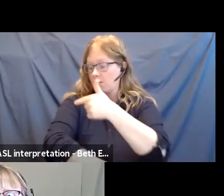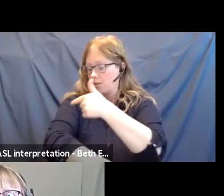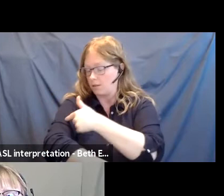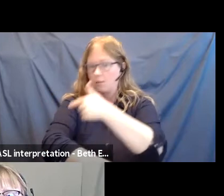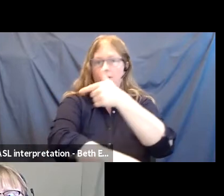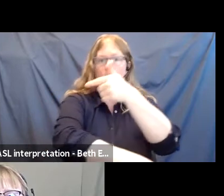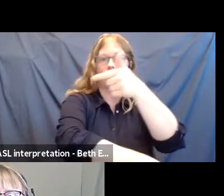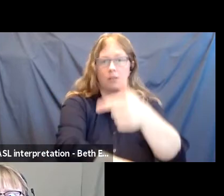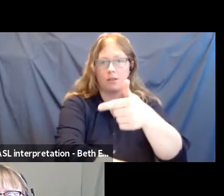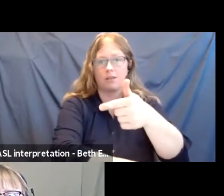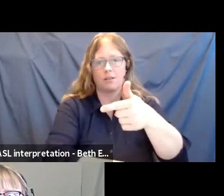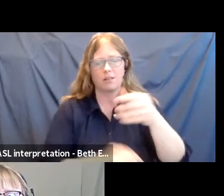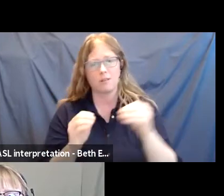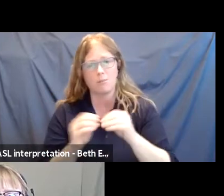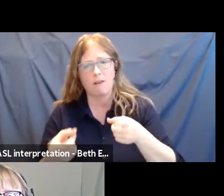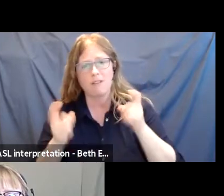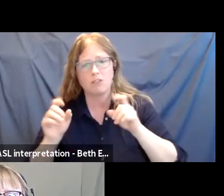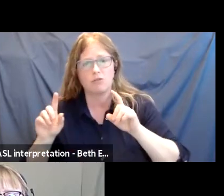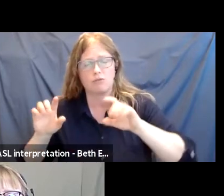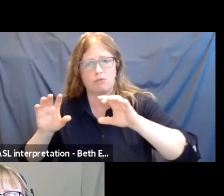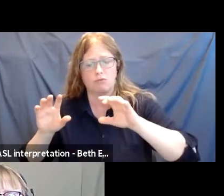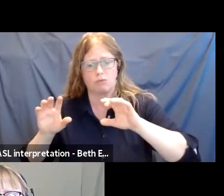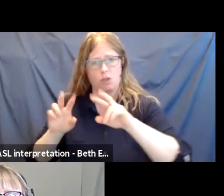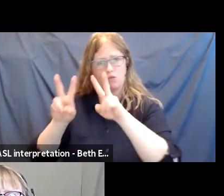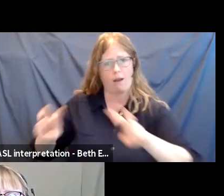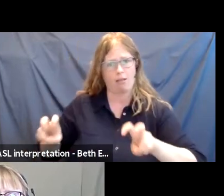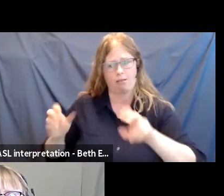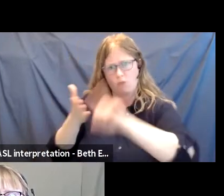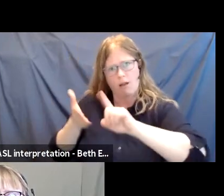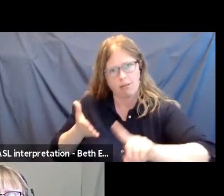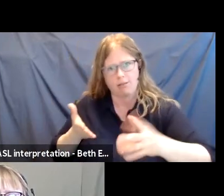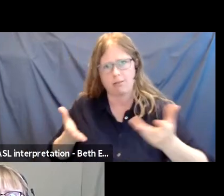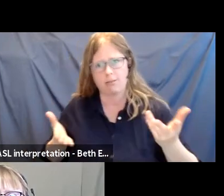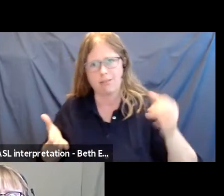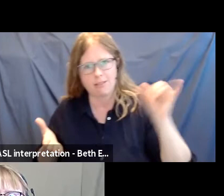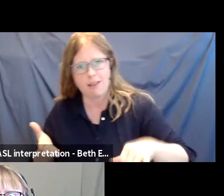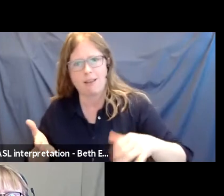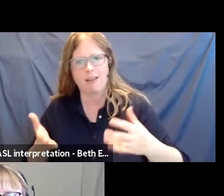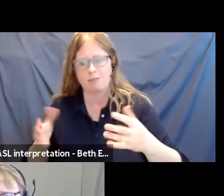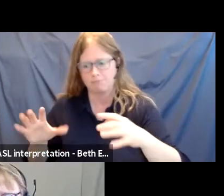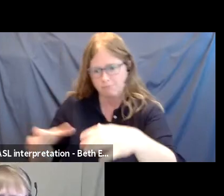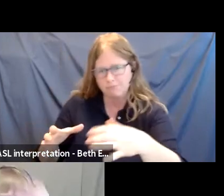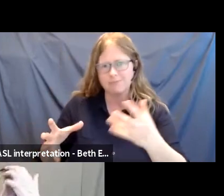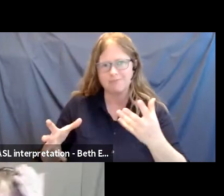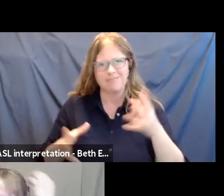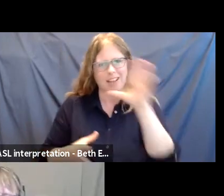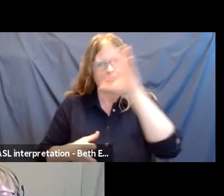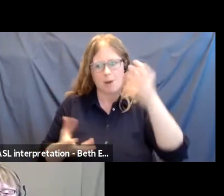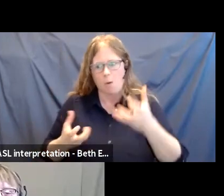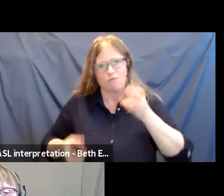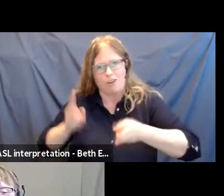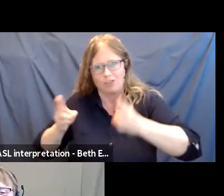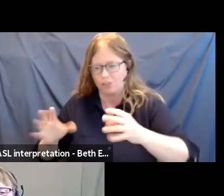It's so they can get the results out faster. There's nothing magical about 21 or 28 days. It's because they were really in a